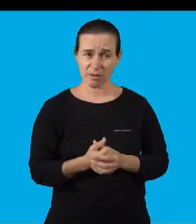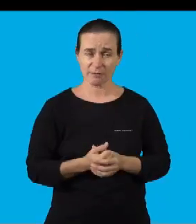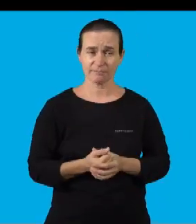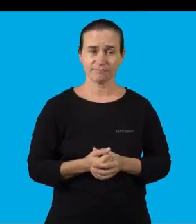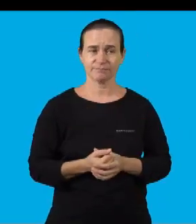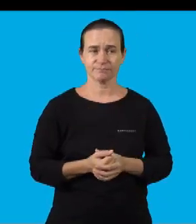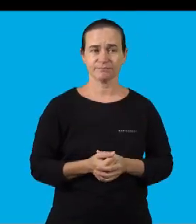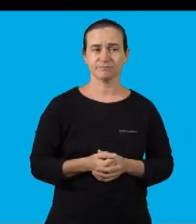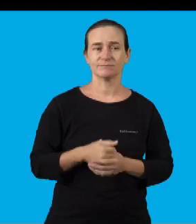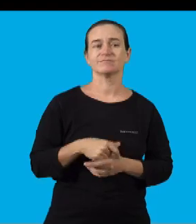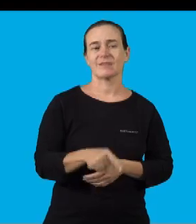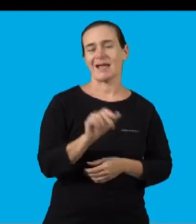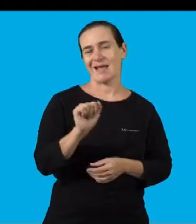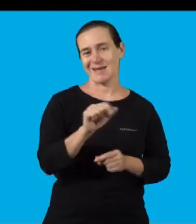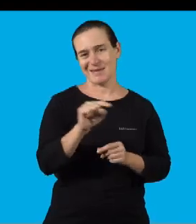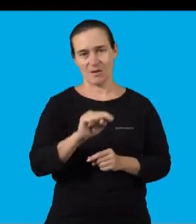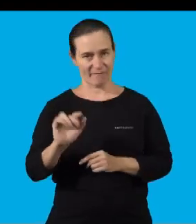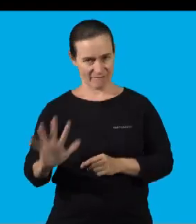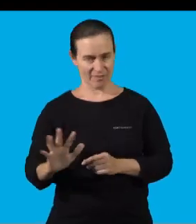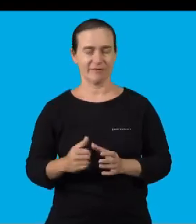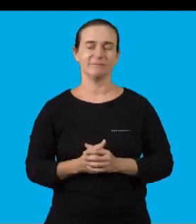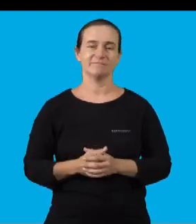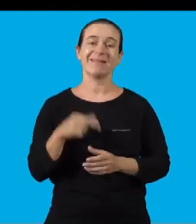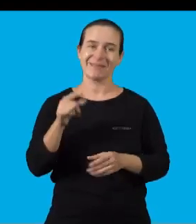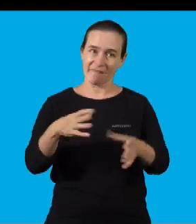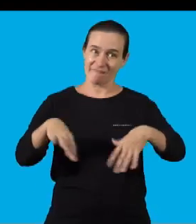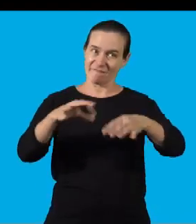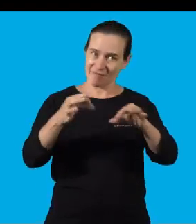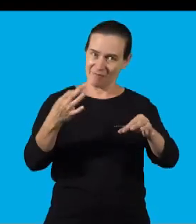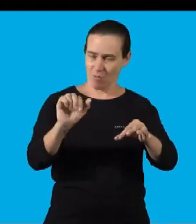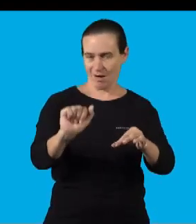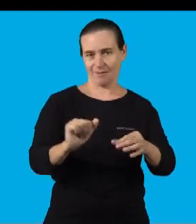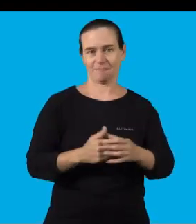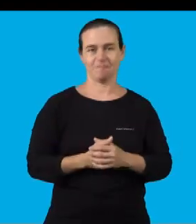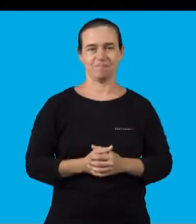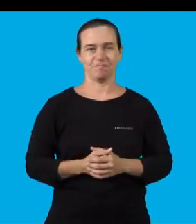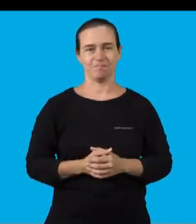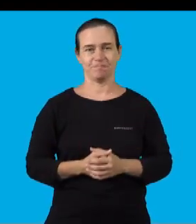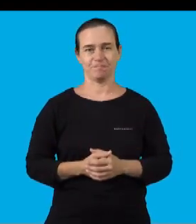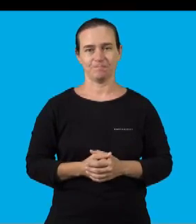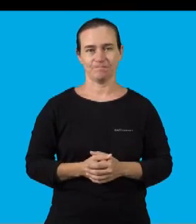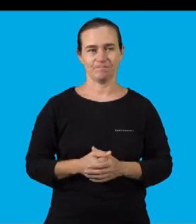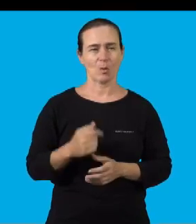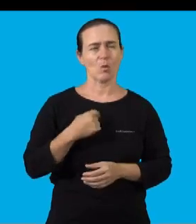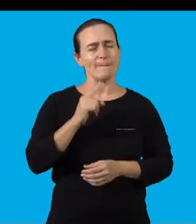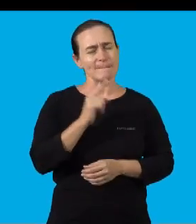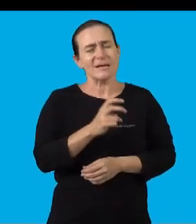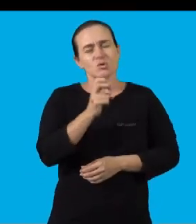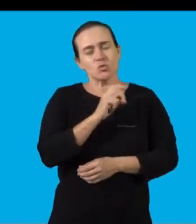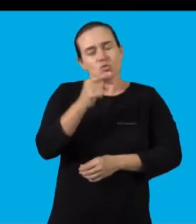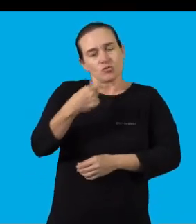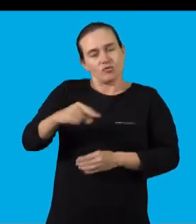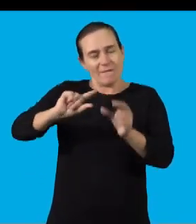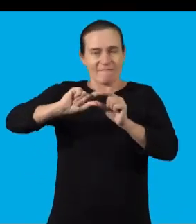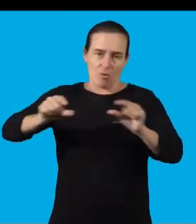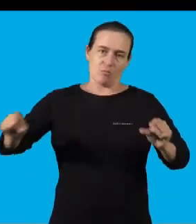A is equals to a 5, and that is the value of A. Remember, you need to use the